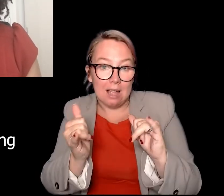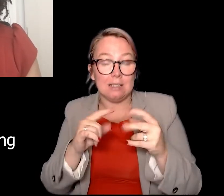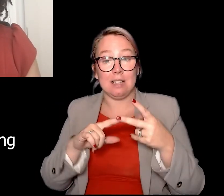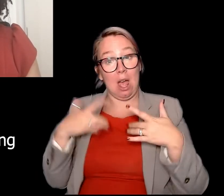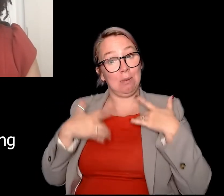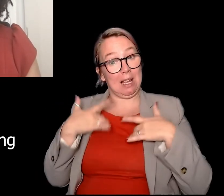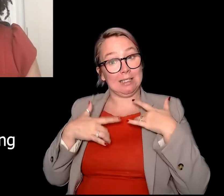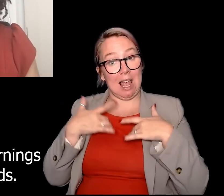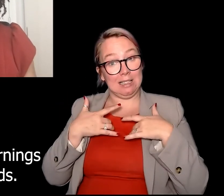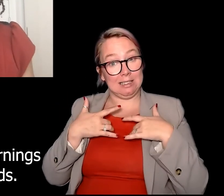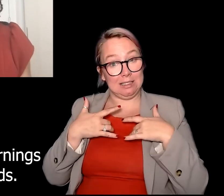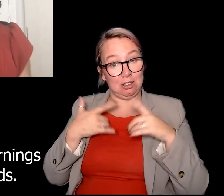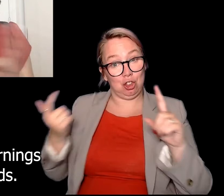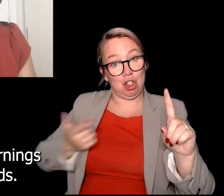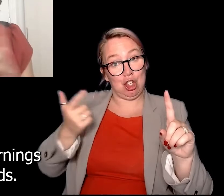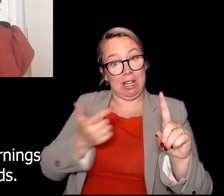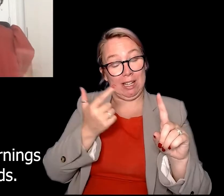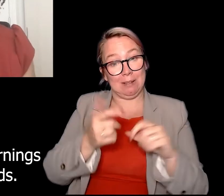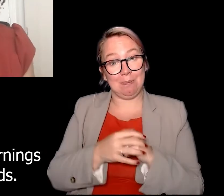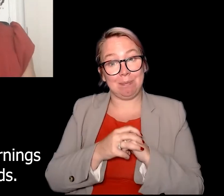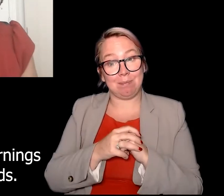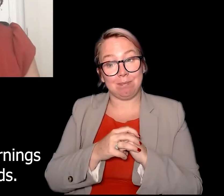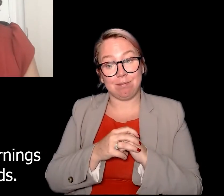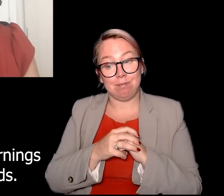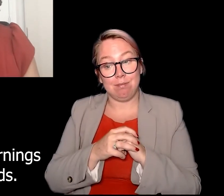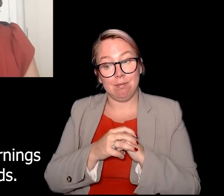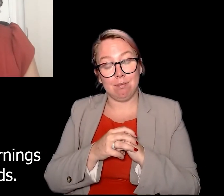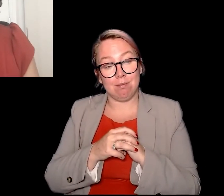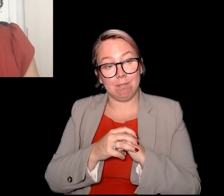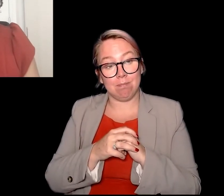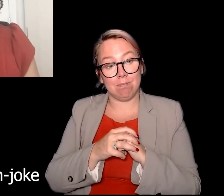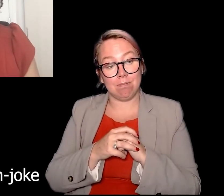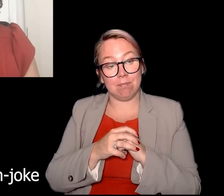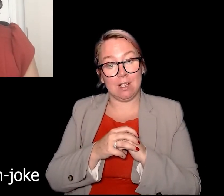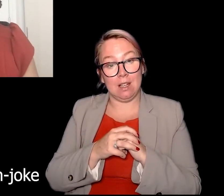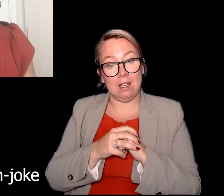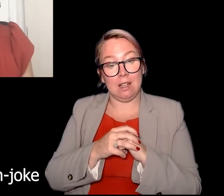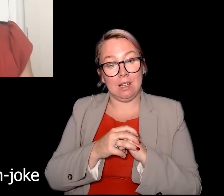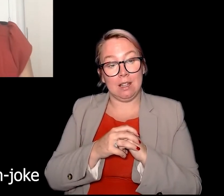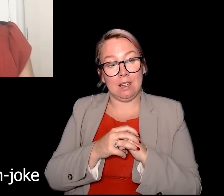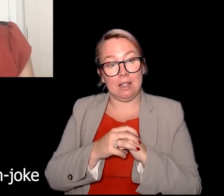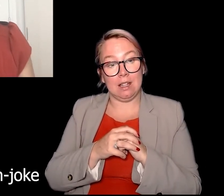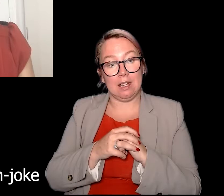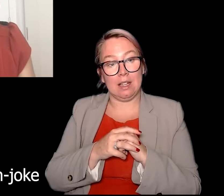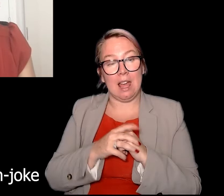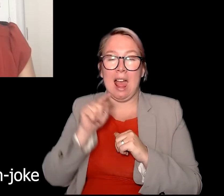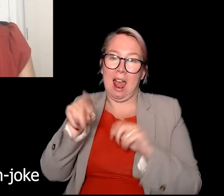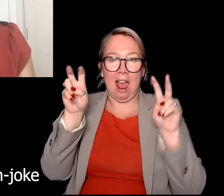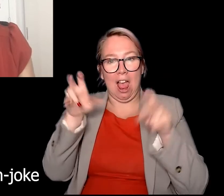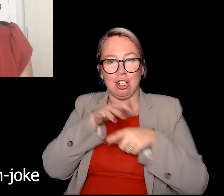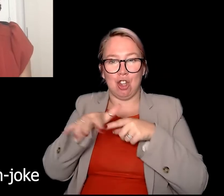out. It's been a really exciting journey, really sharing learnings between these two fields. And to use like a, I suppose,